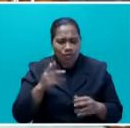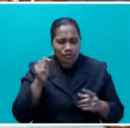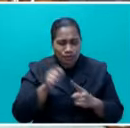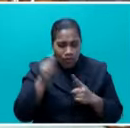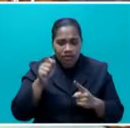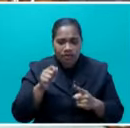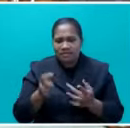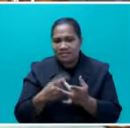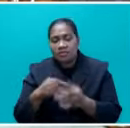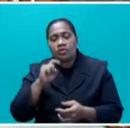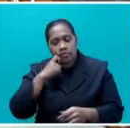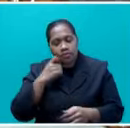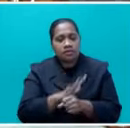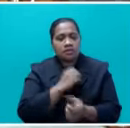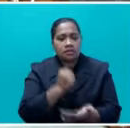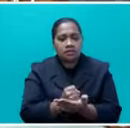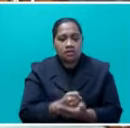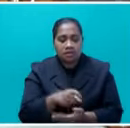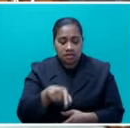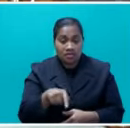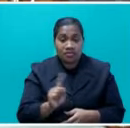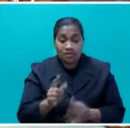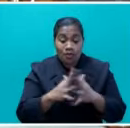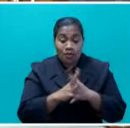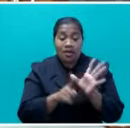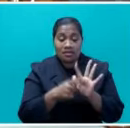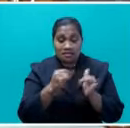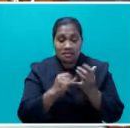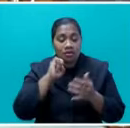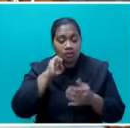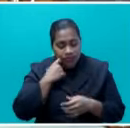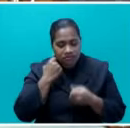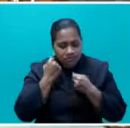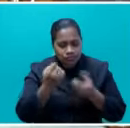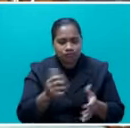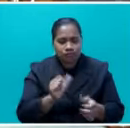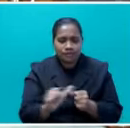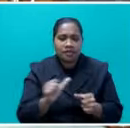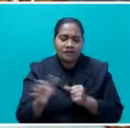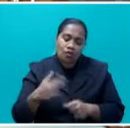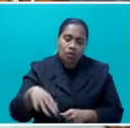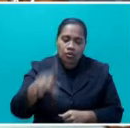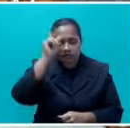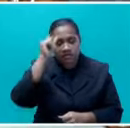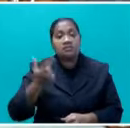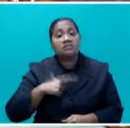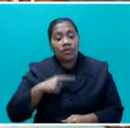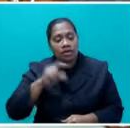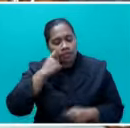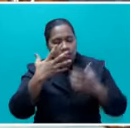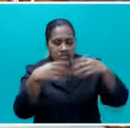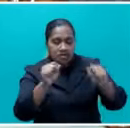ensure that investments in Walesi will provide much better returns to all Fijians, Mr. Speaker, sir. And therefore, it will achieve